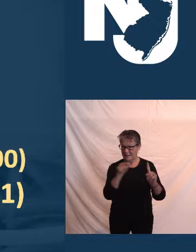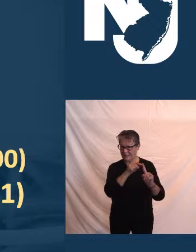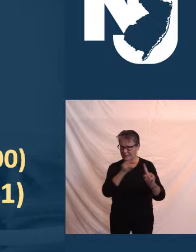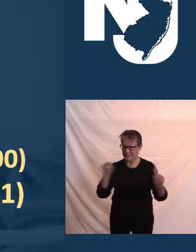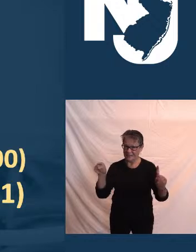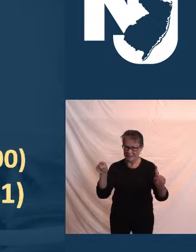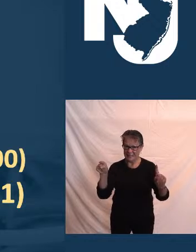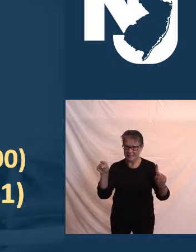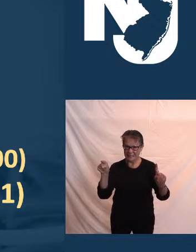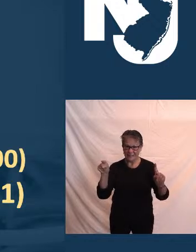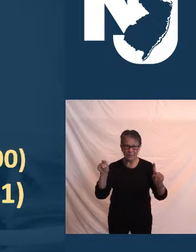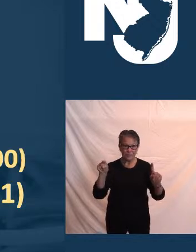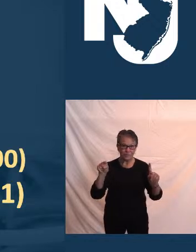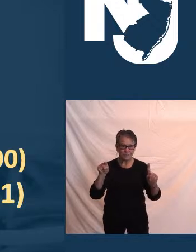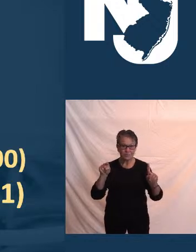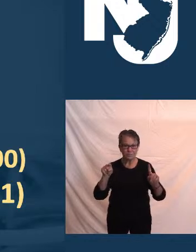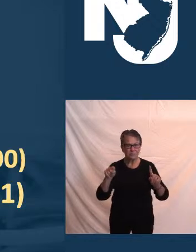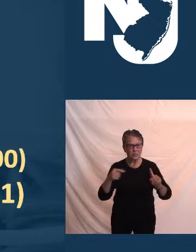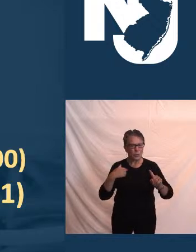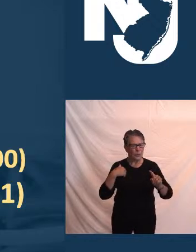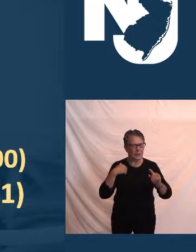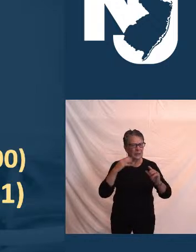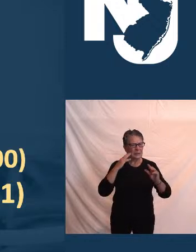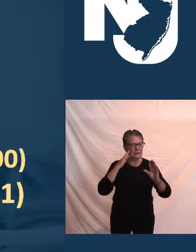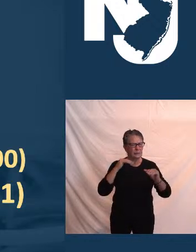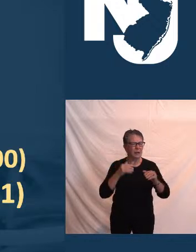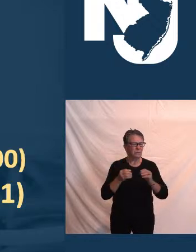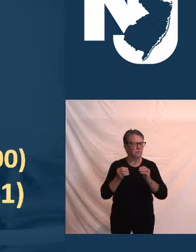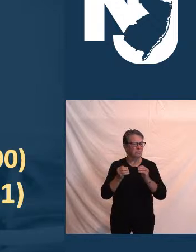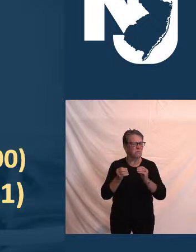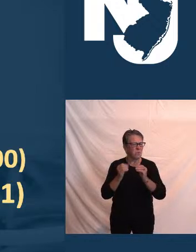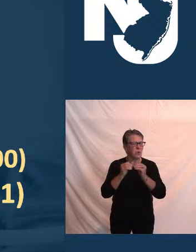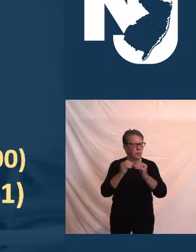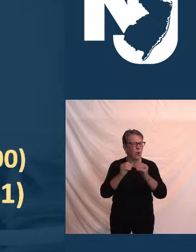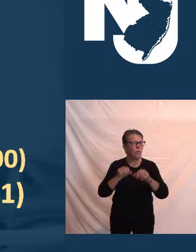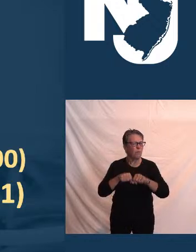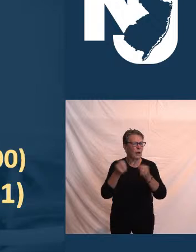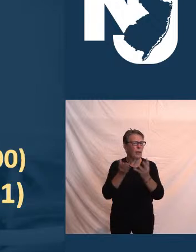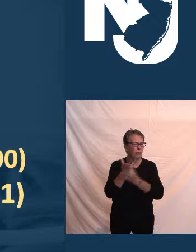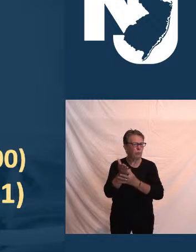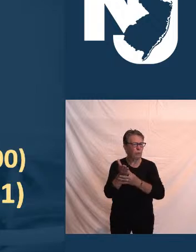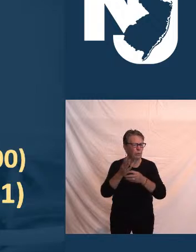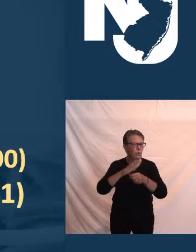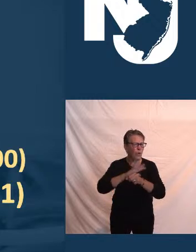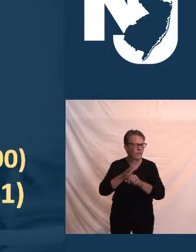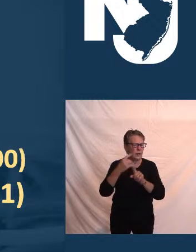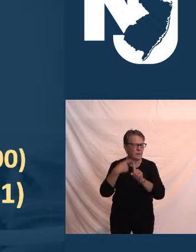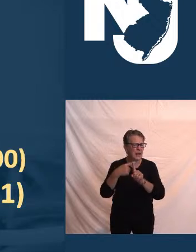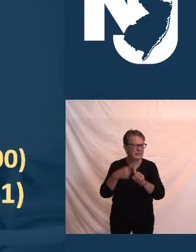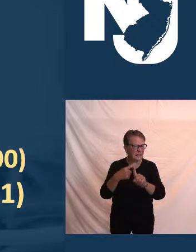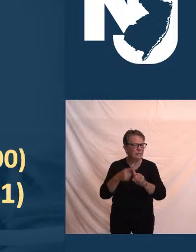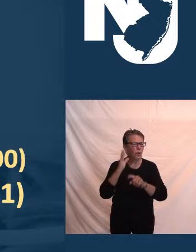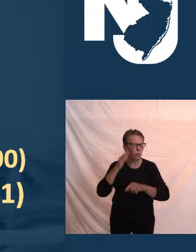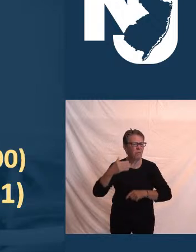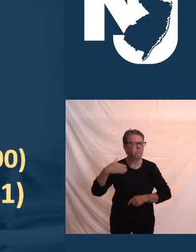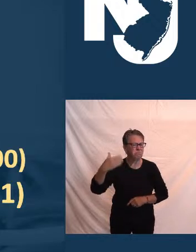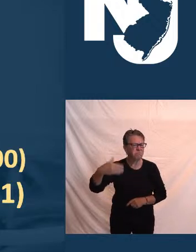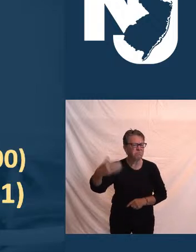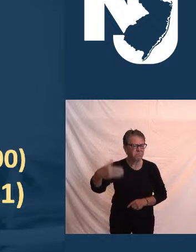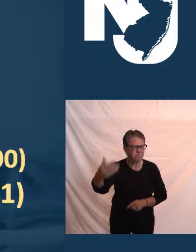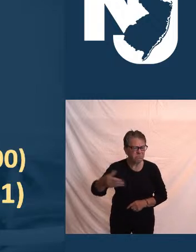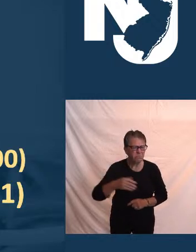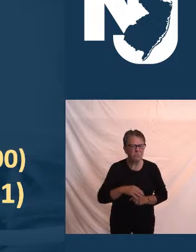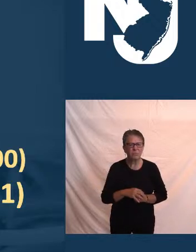breakthrough infections would similarly increase, and they have, the very low incidence of hospitalization and death among the fully